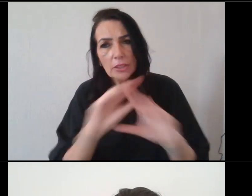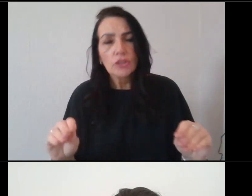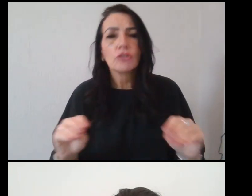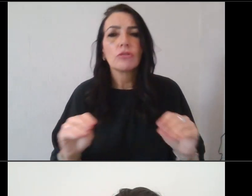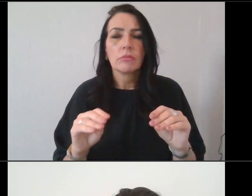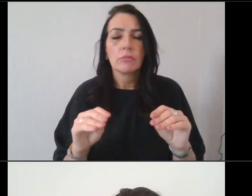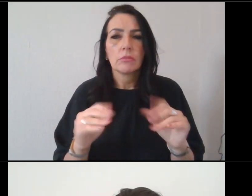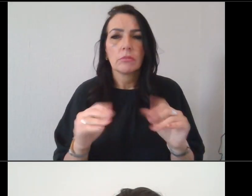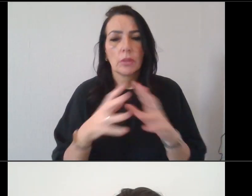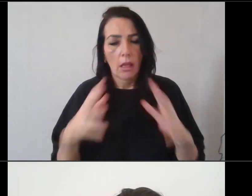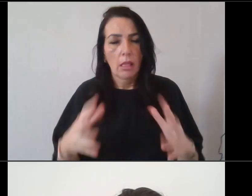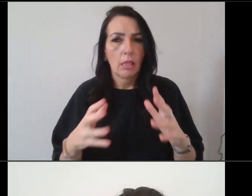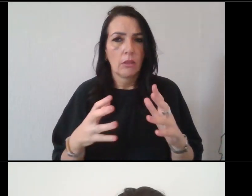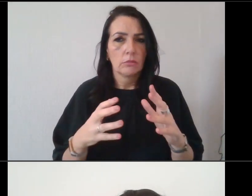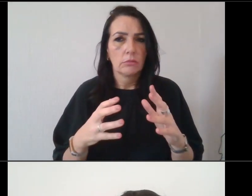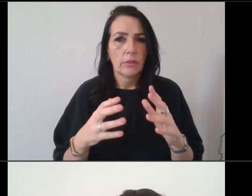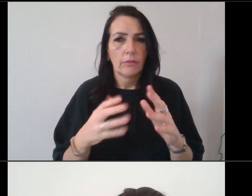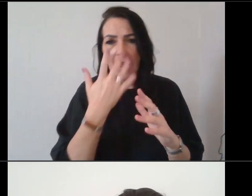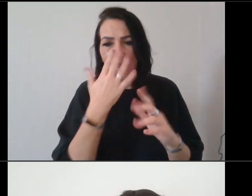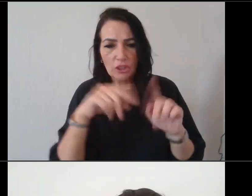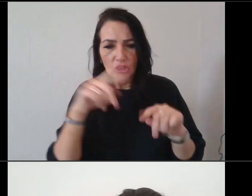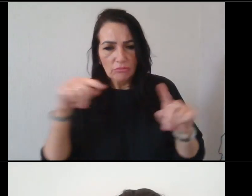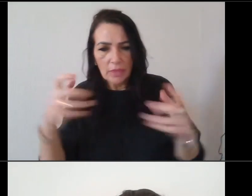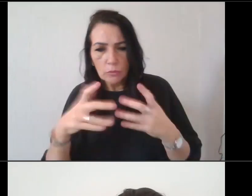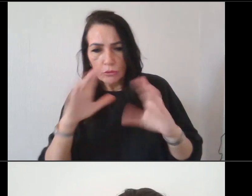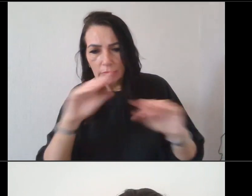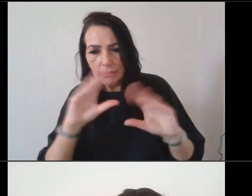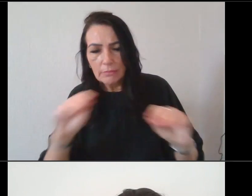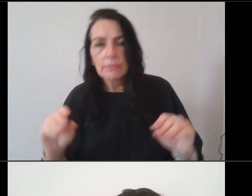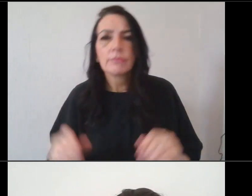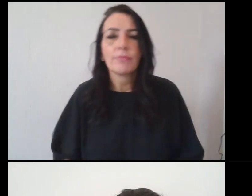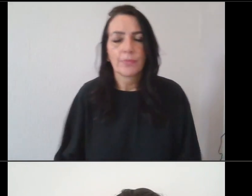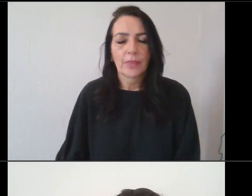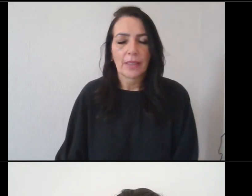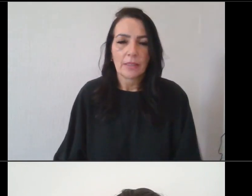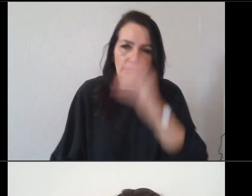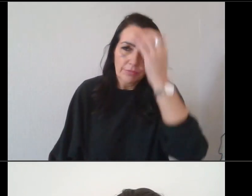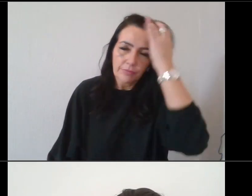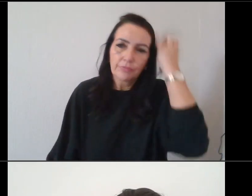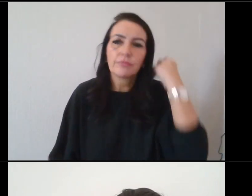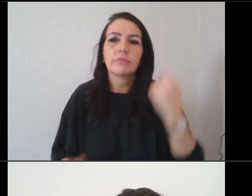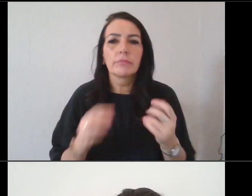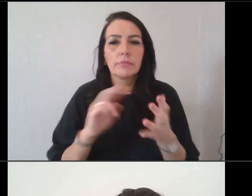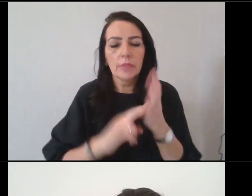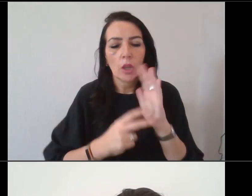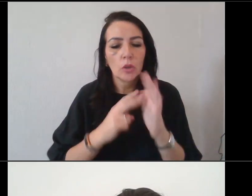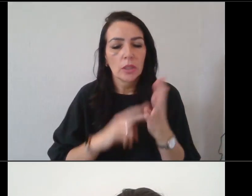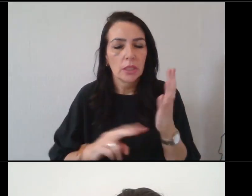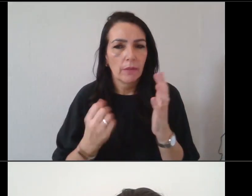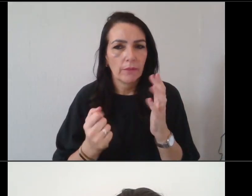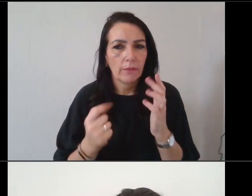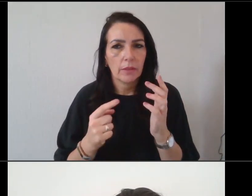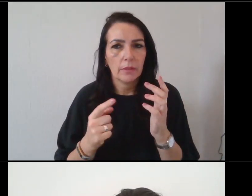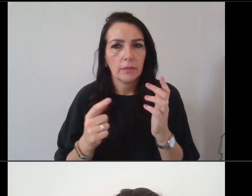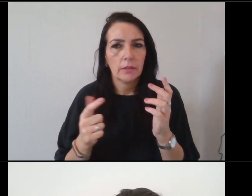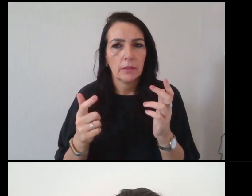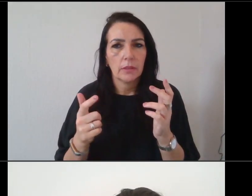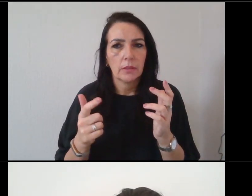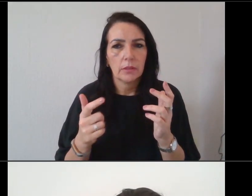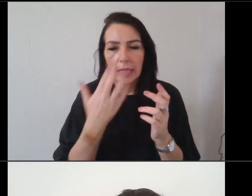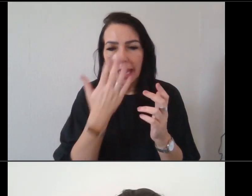a large range of ages in their organization. So they've said that their organization has a very wide